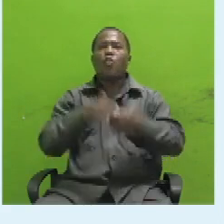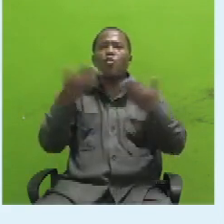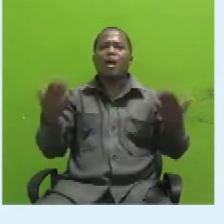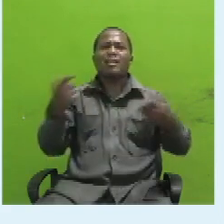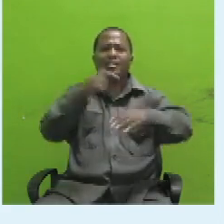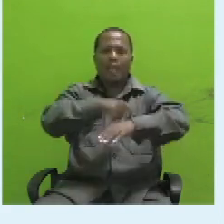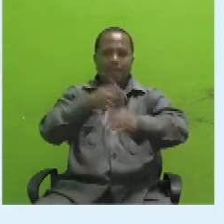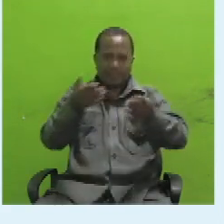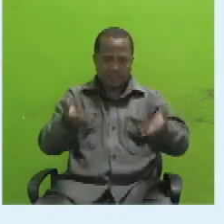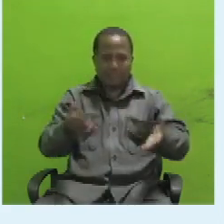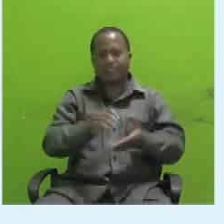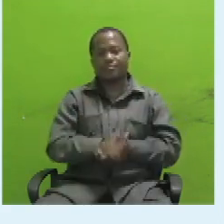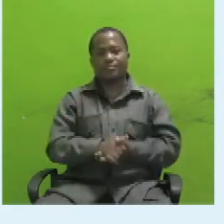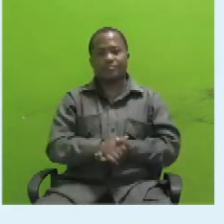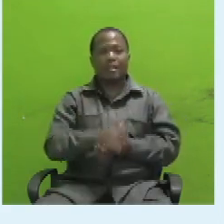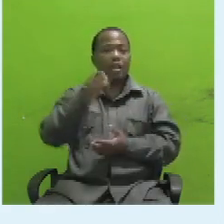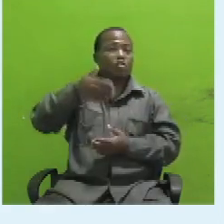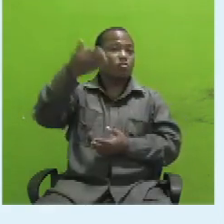it?